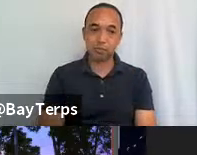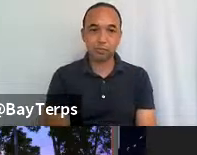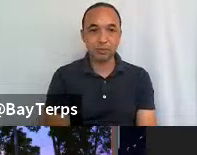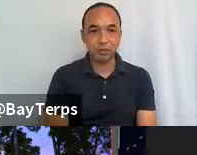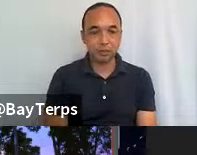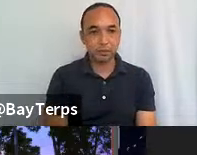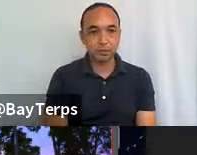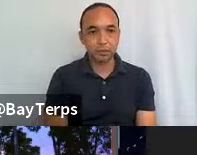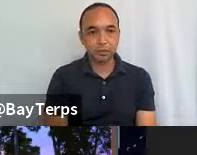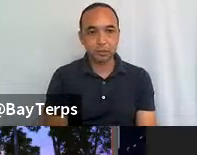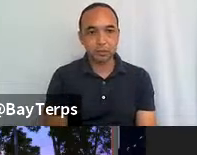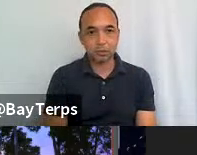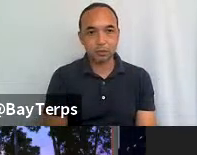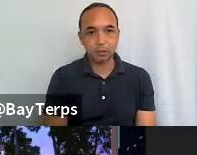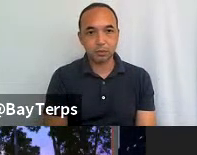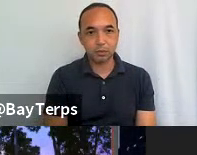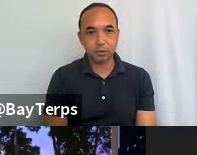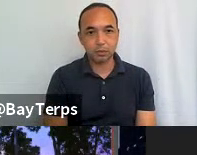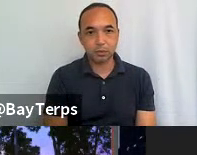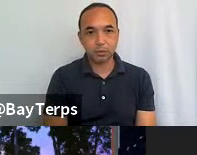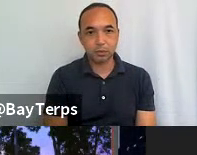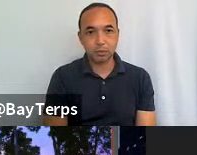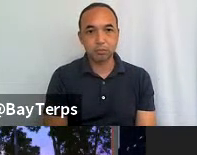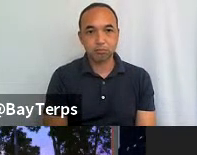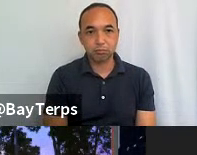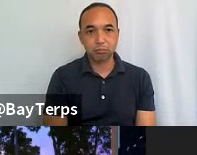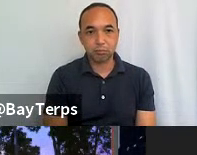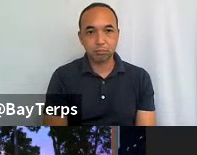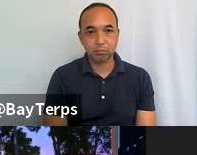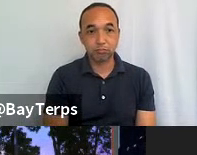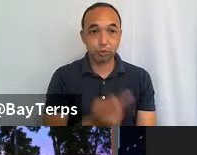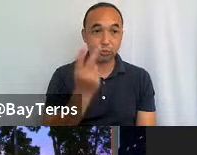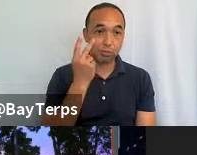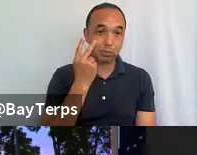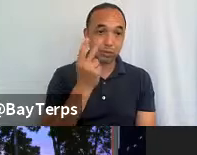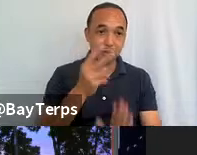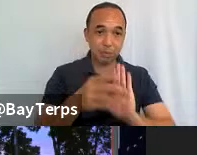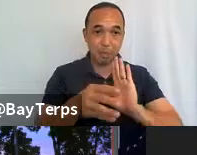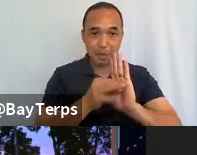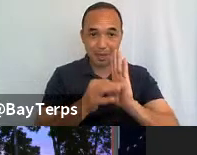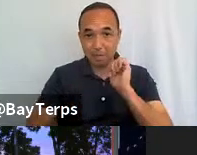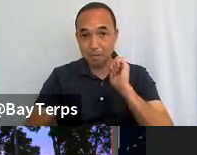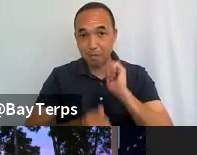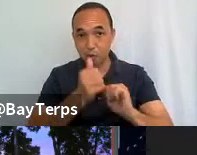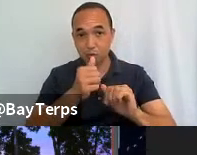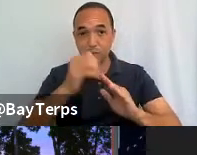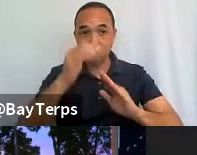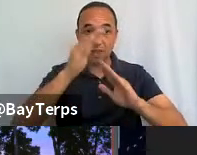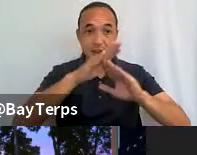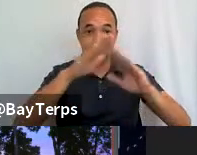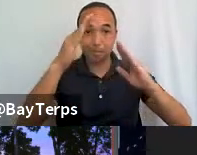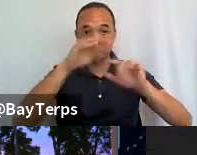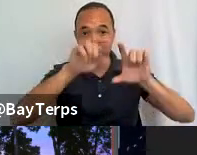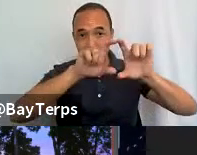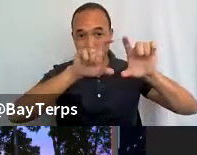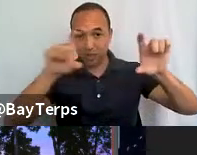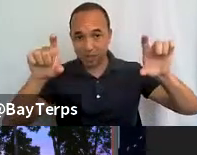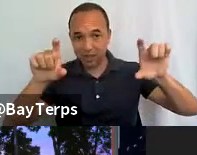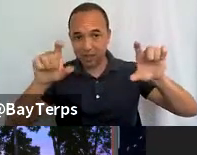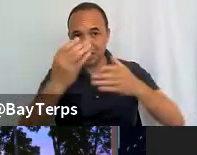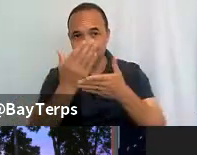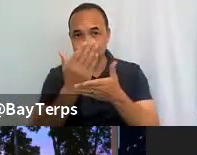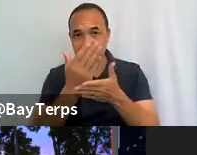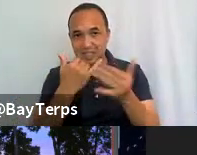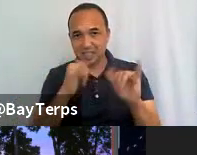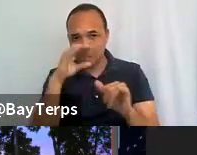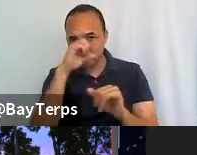And I'm going to say, okay. And as you can see, it selected most of the top. We're still missing some of this pink and orange